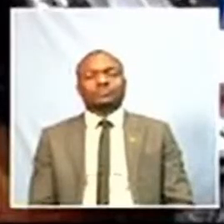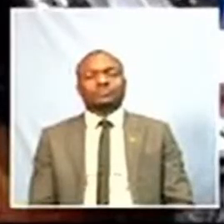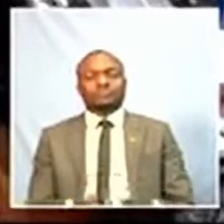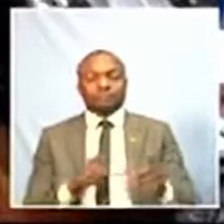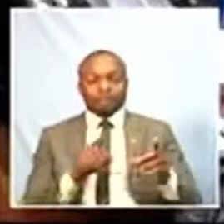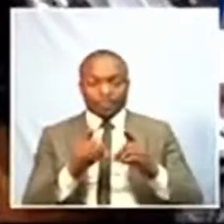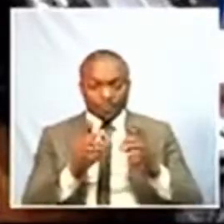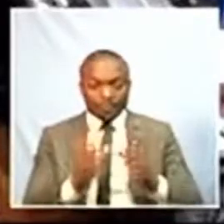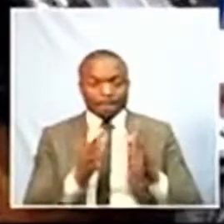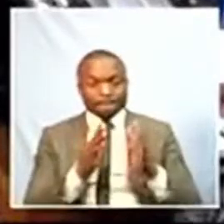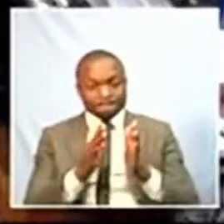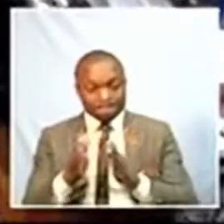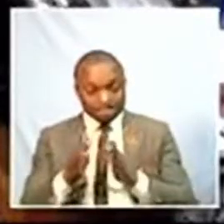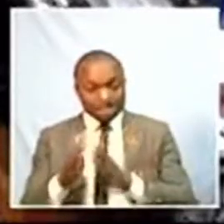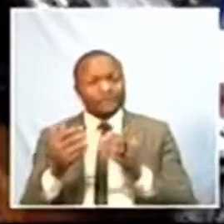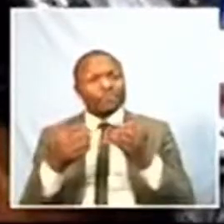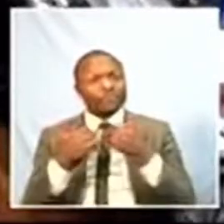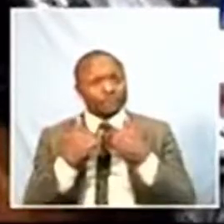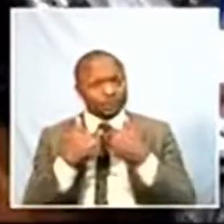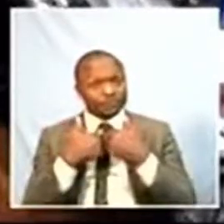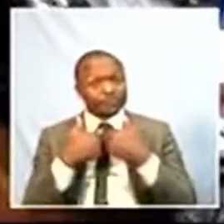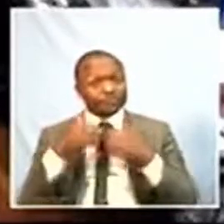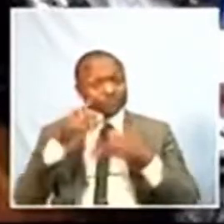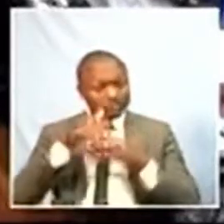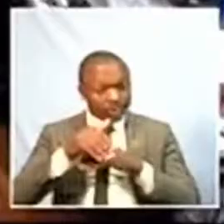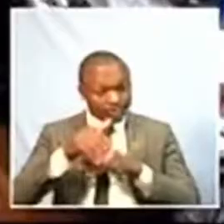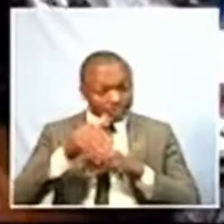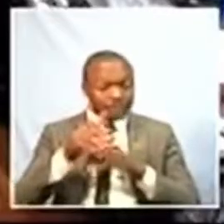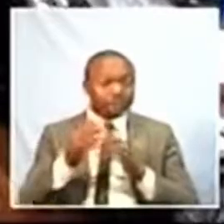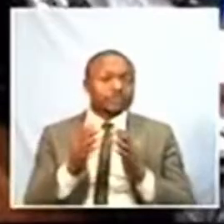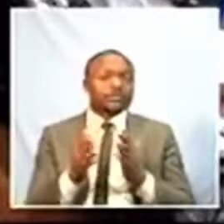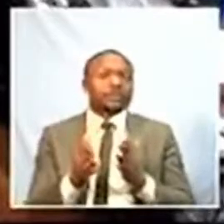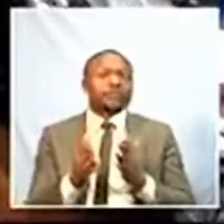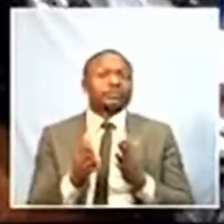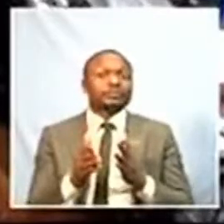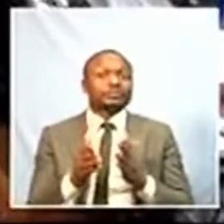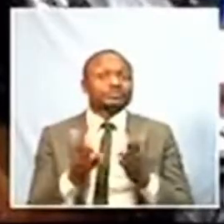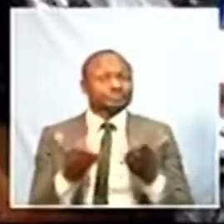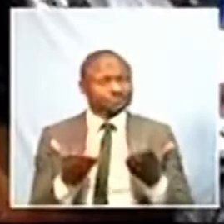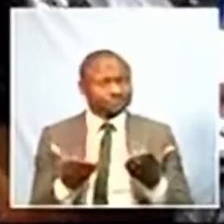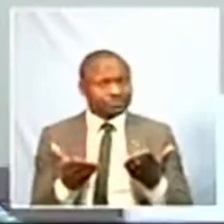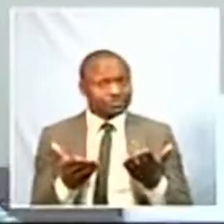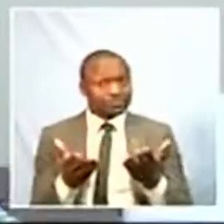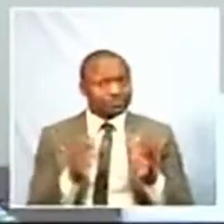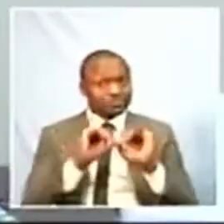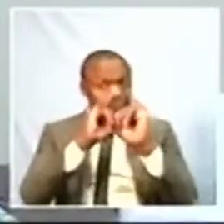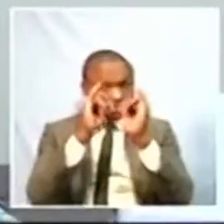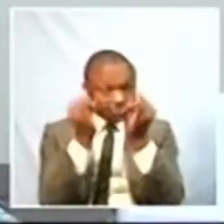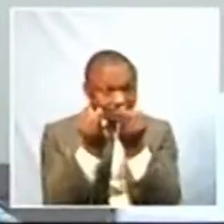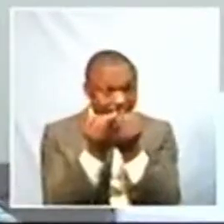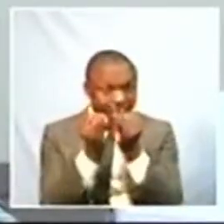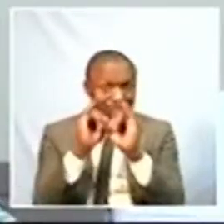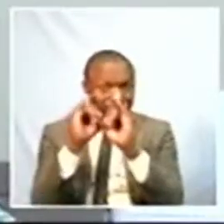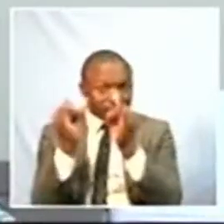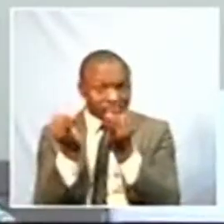Director Planning, do we have the registers on the institutions?